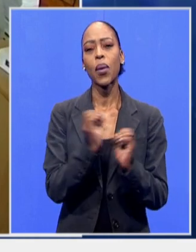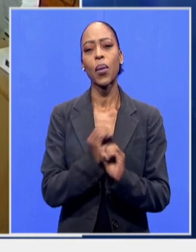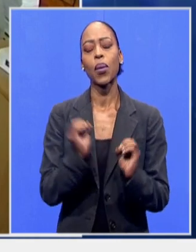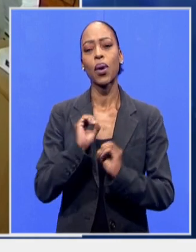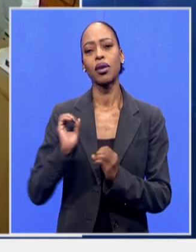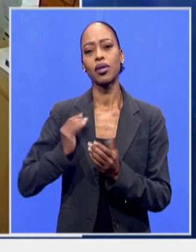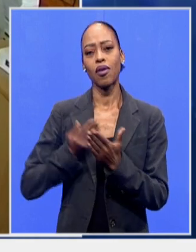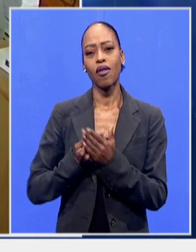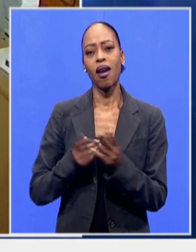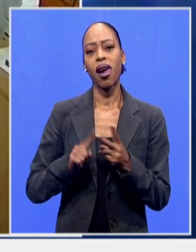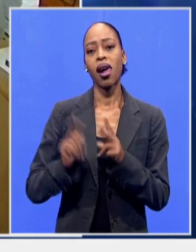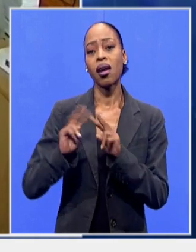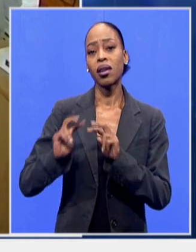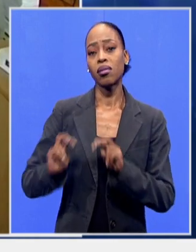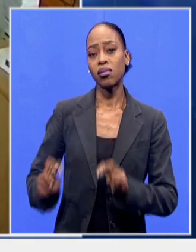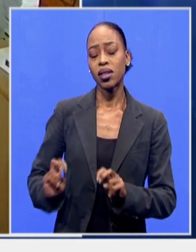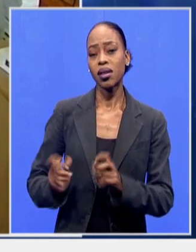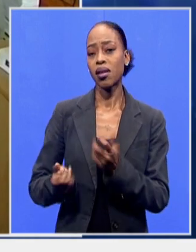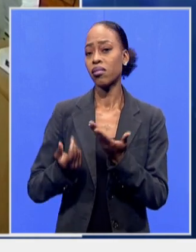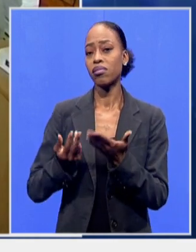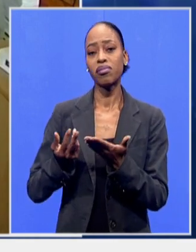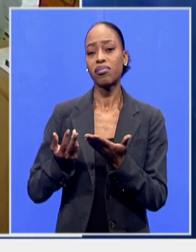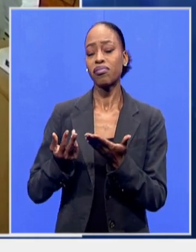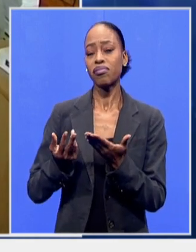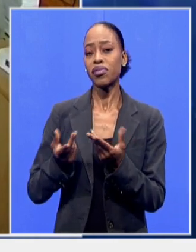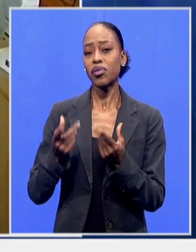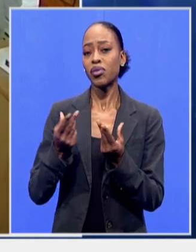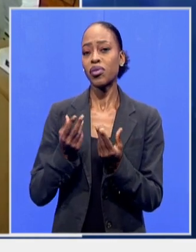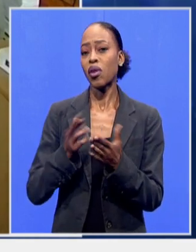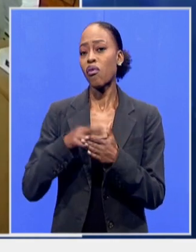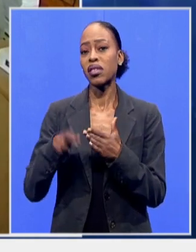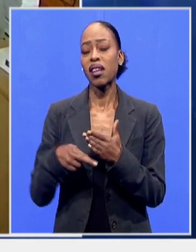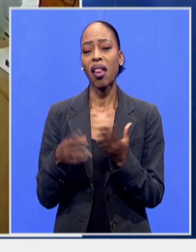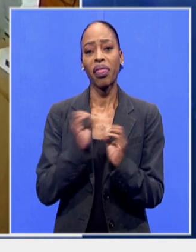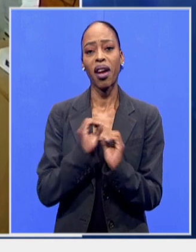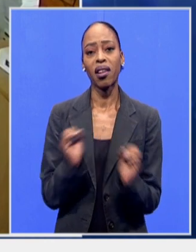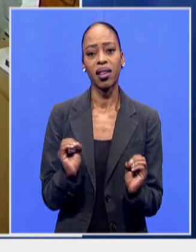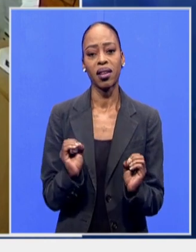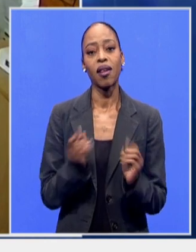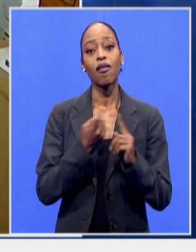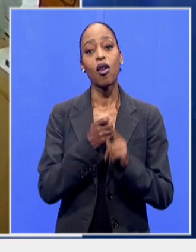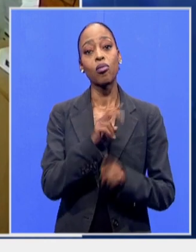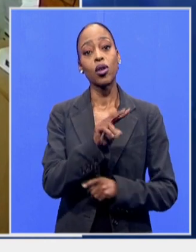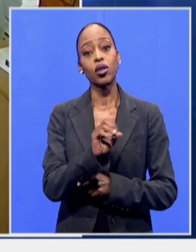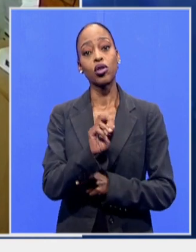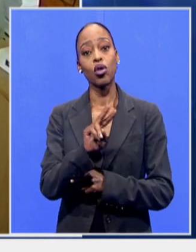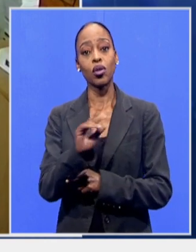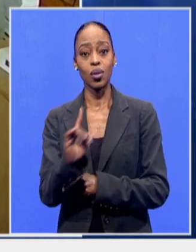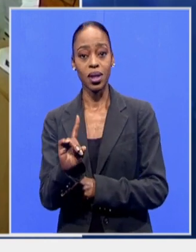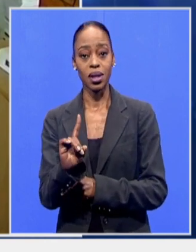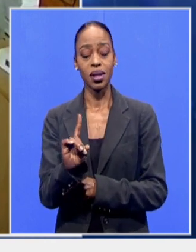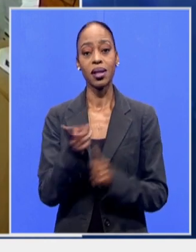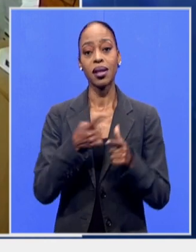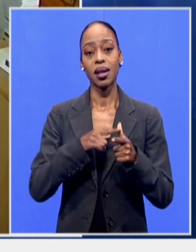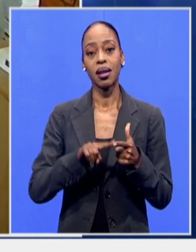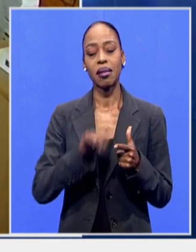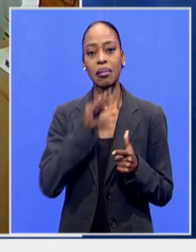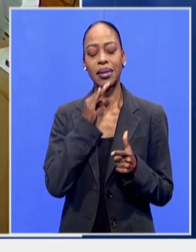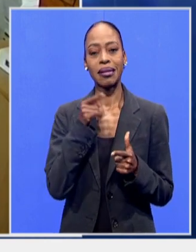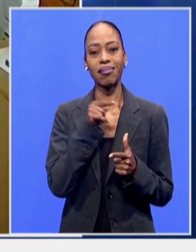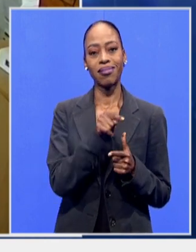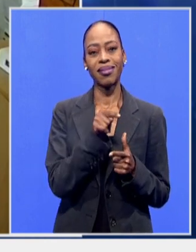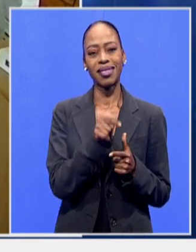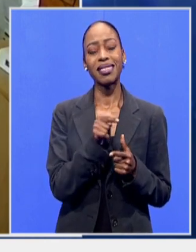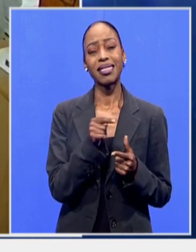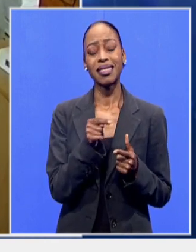complete investigation that has resulted in anything since 2021. So this